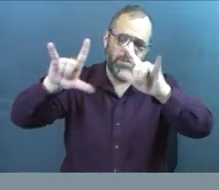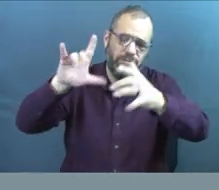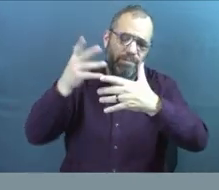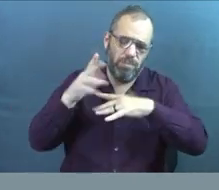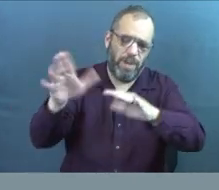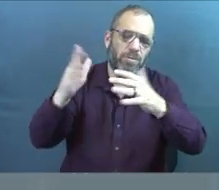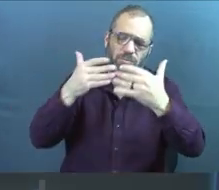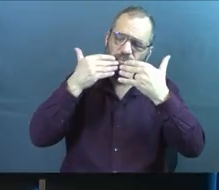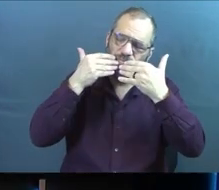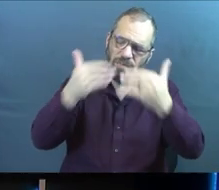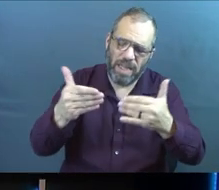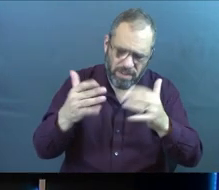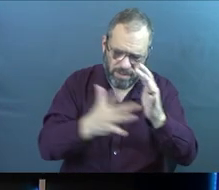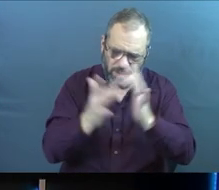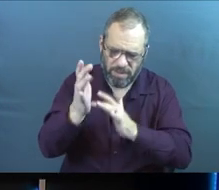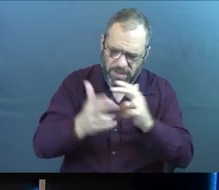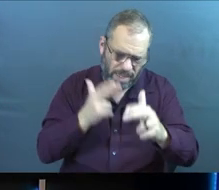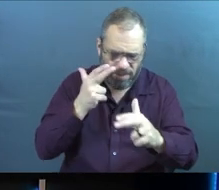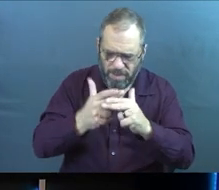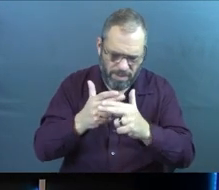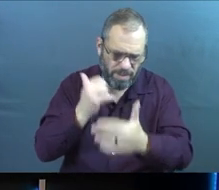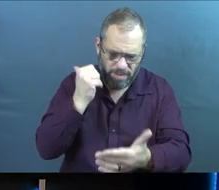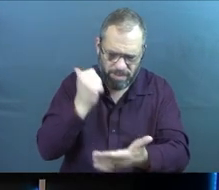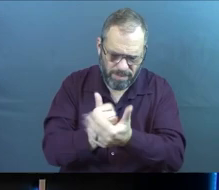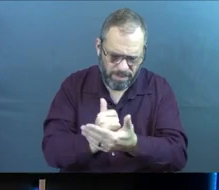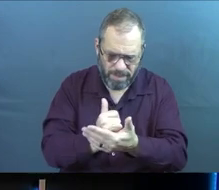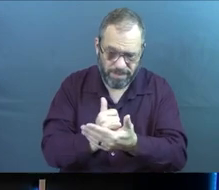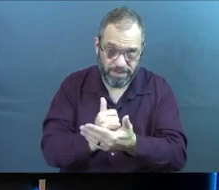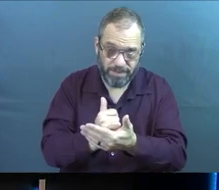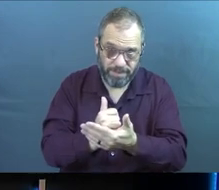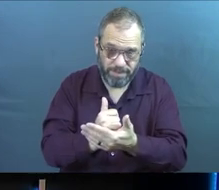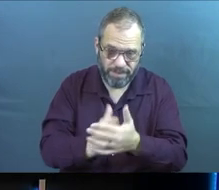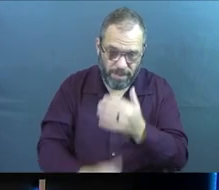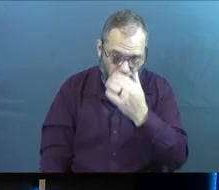praise you, and we thank you. It's in Jesus' perfect name we pray, and everybody said, amen. Amen. Church.